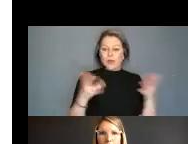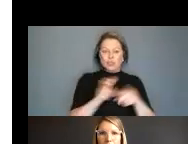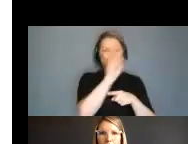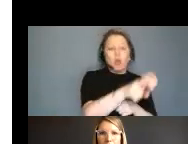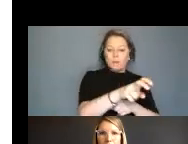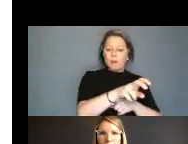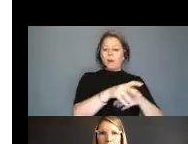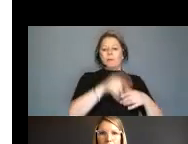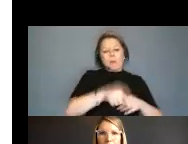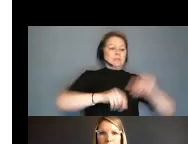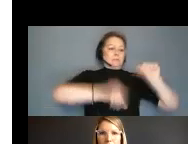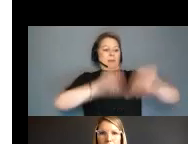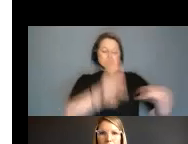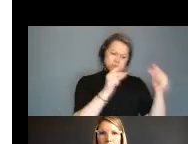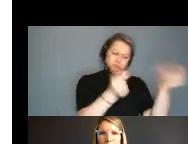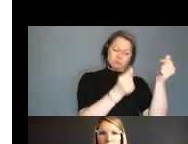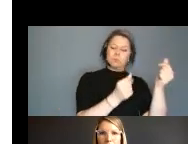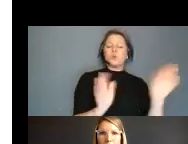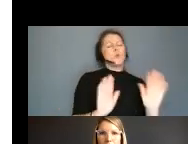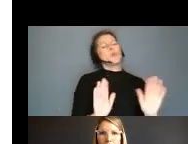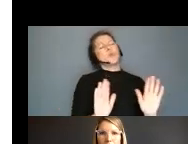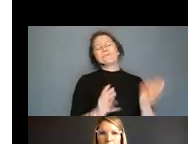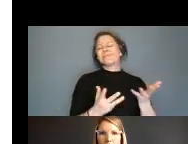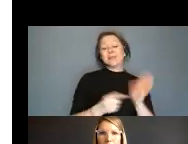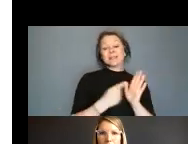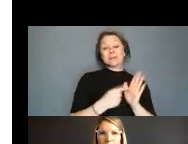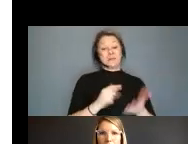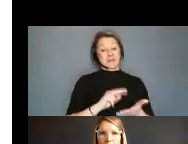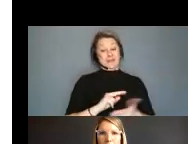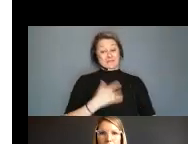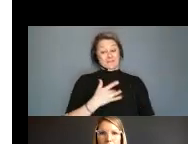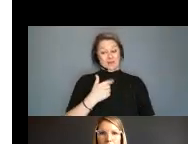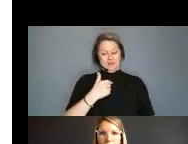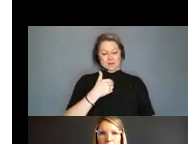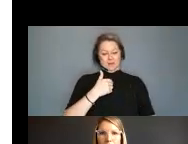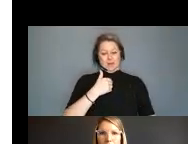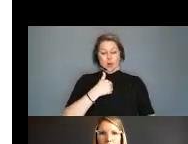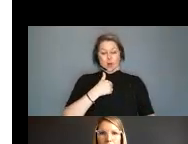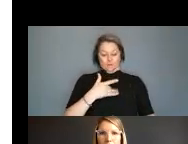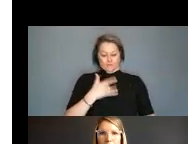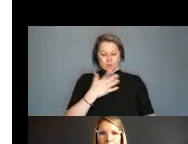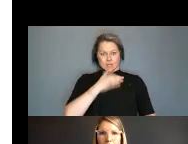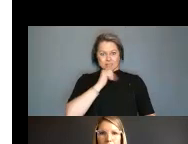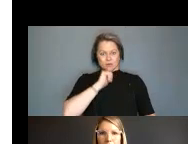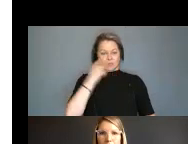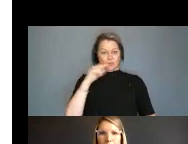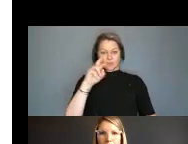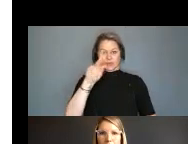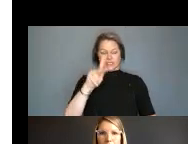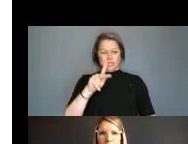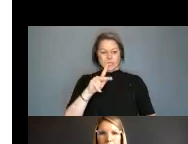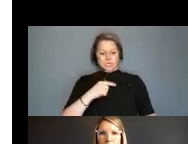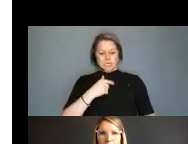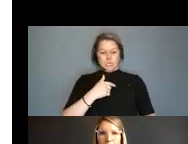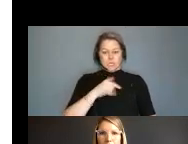assessment. But sometimes that has to do with more with my risk threshold and my tolerance for risk than it does for